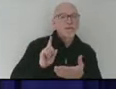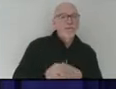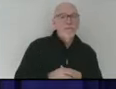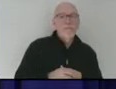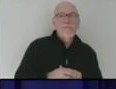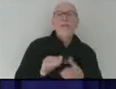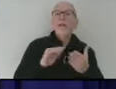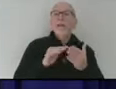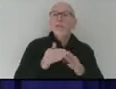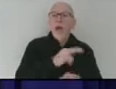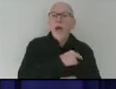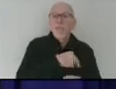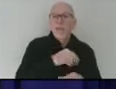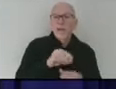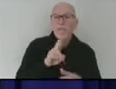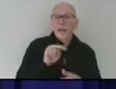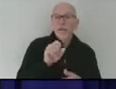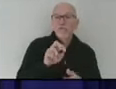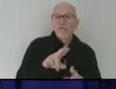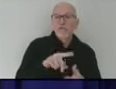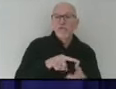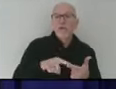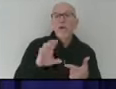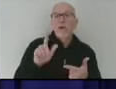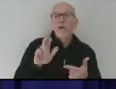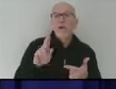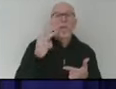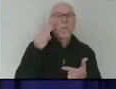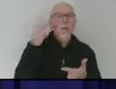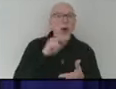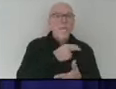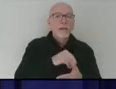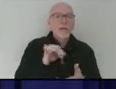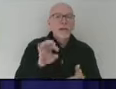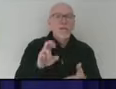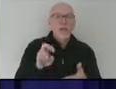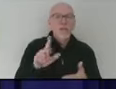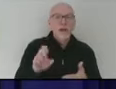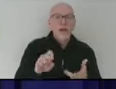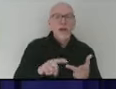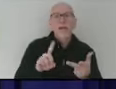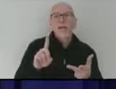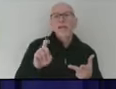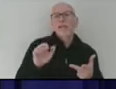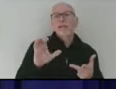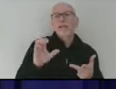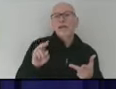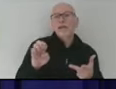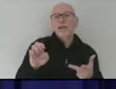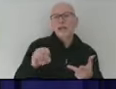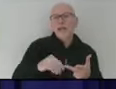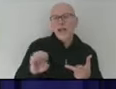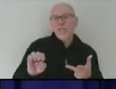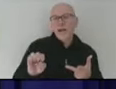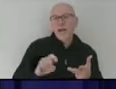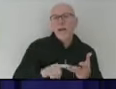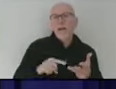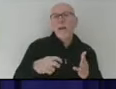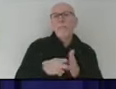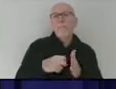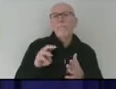Community Hospital in Munster, Clark Memorial Hospital in Jeffersonville, Deaconess Hospital in Evansville, IU Methodist in Indianapolis,